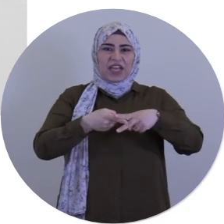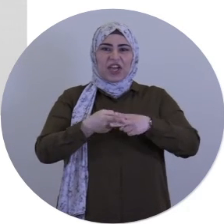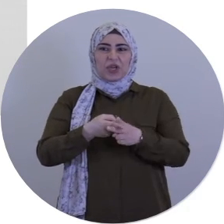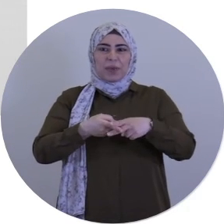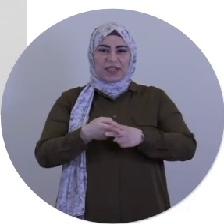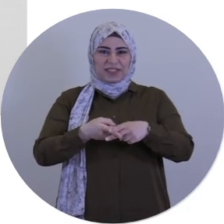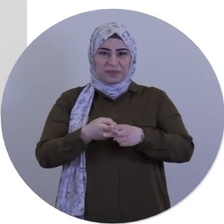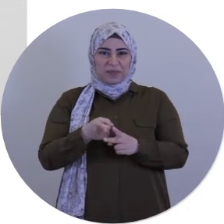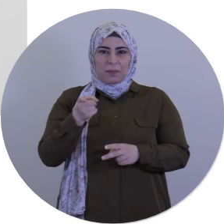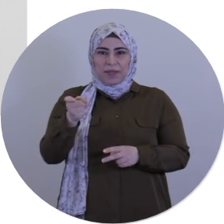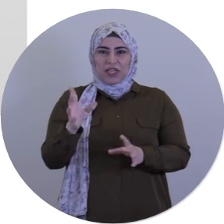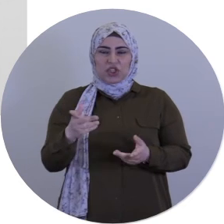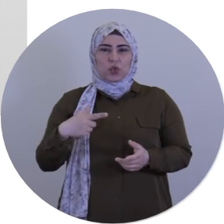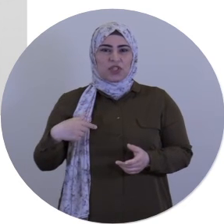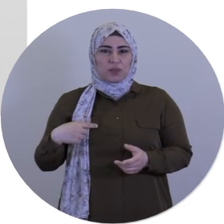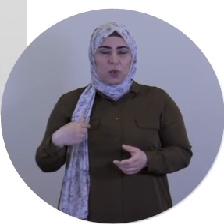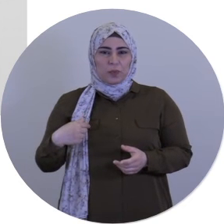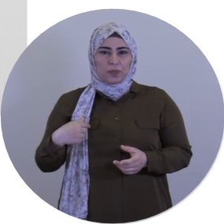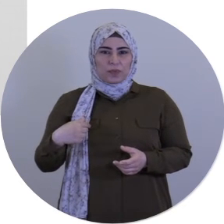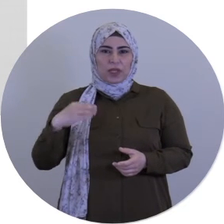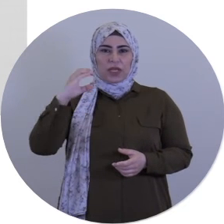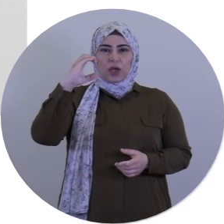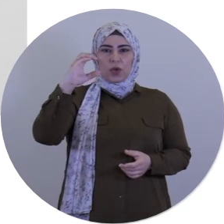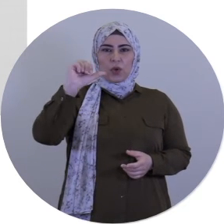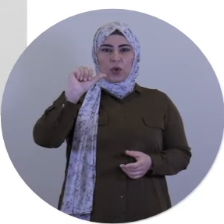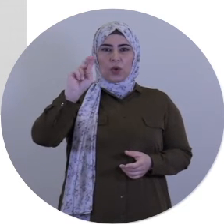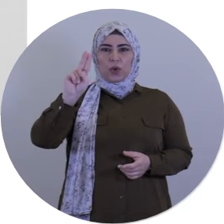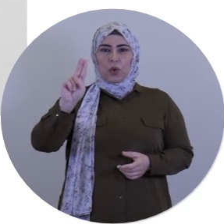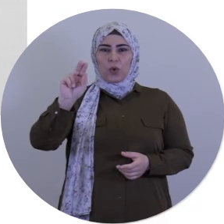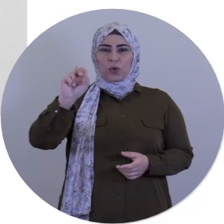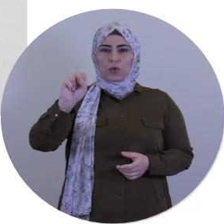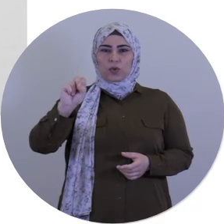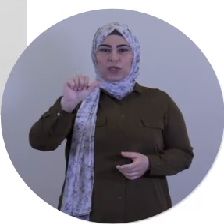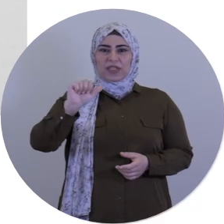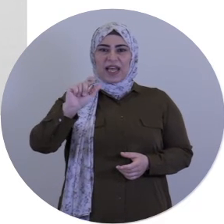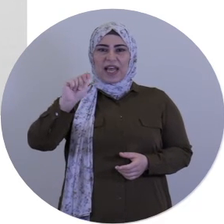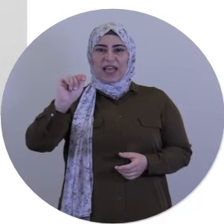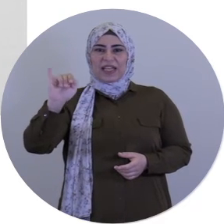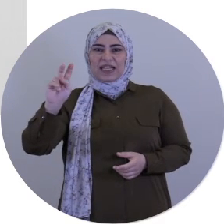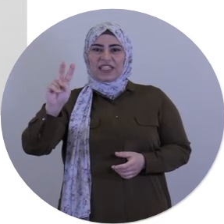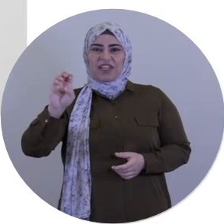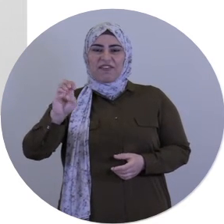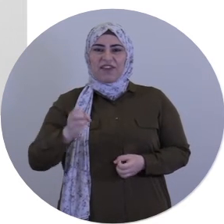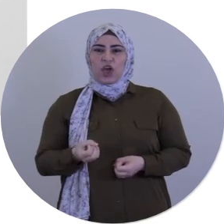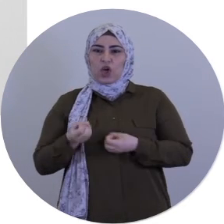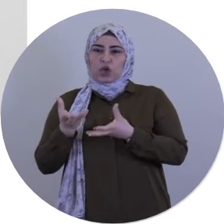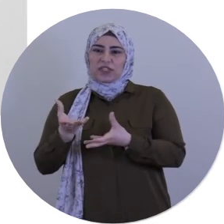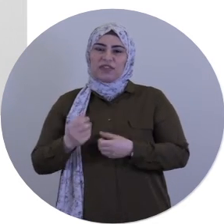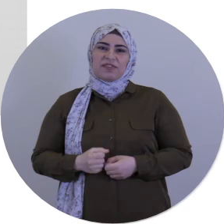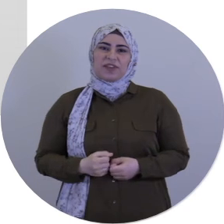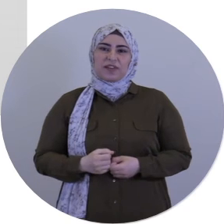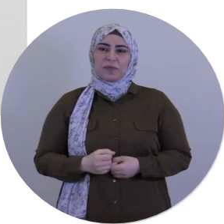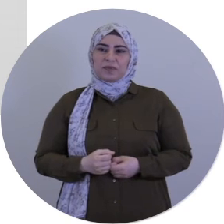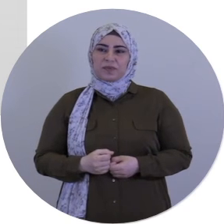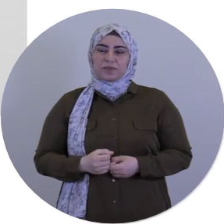Excellent. You can write, I had to have it fixed. I had to have it repaired. I had to have it formatted, as long as you wrote have